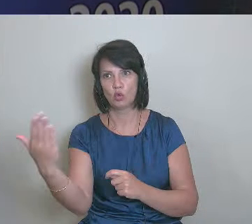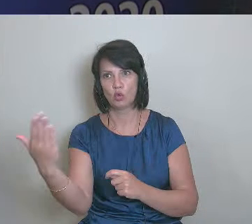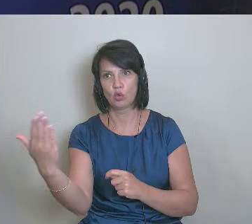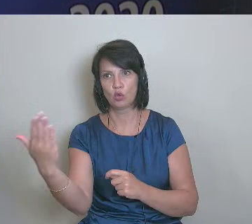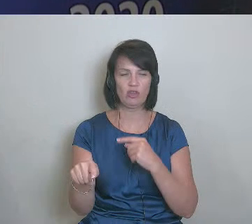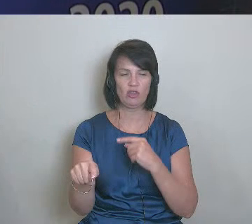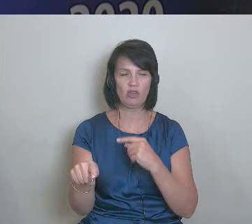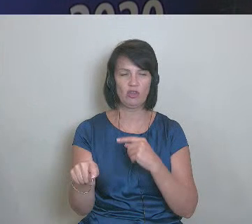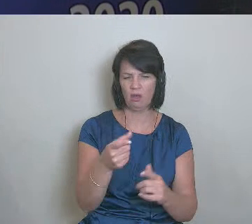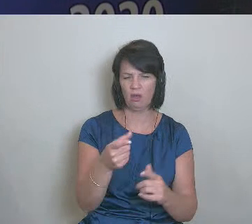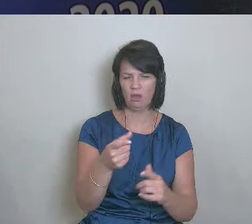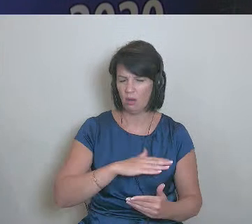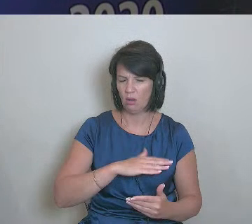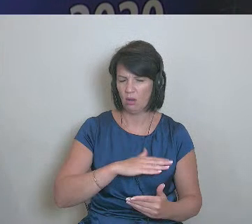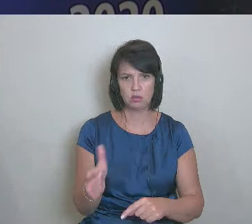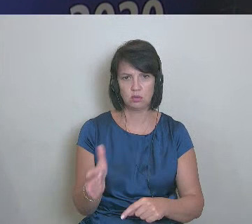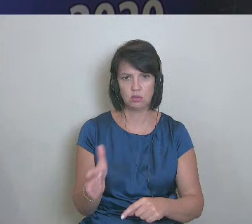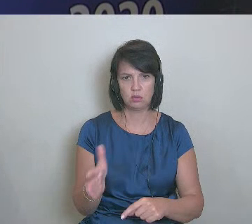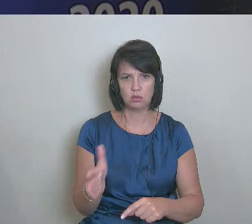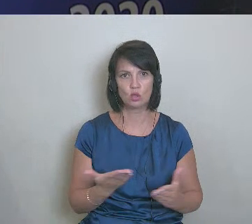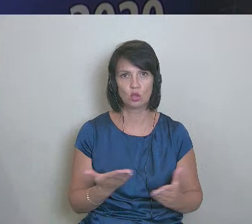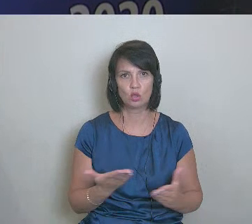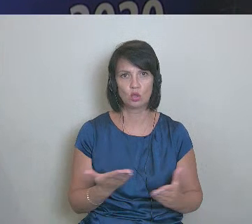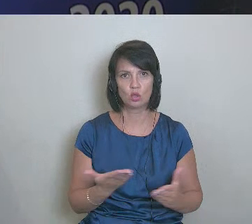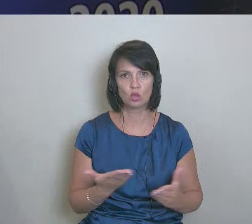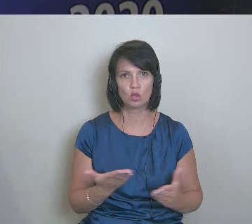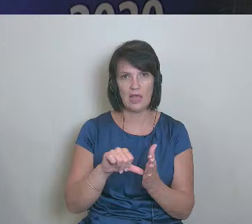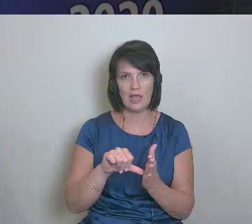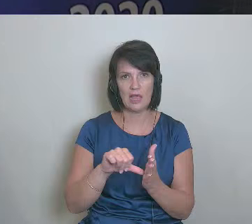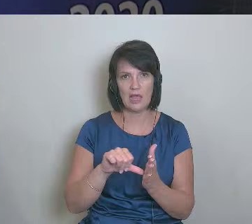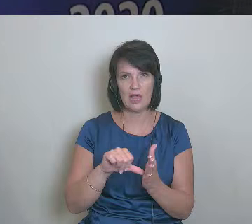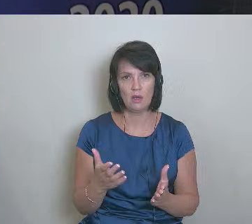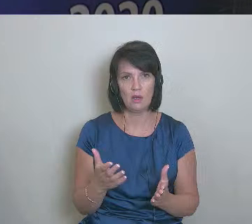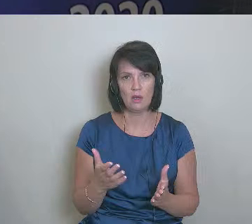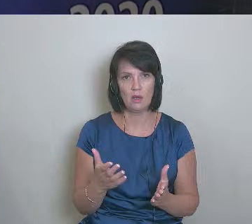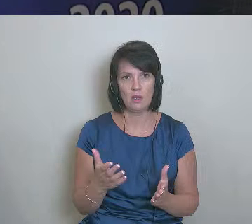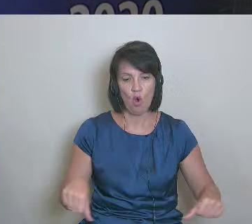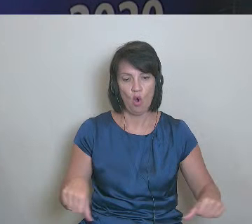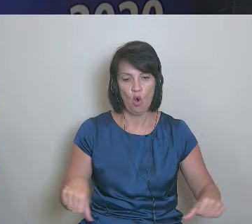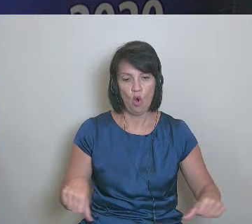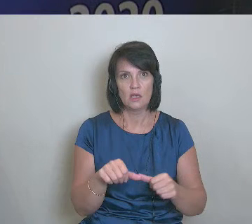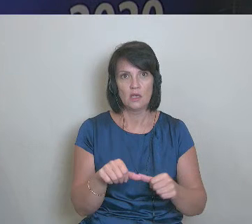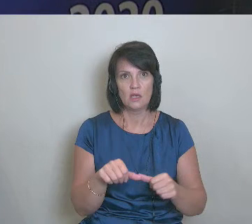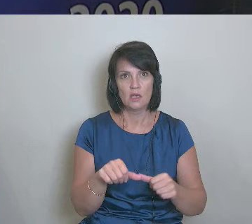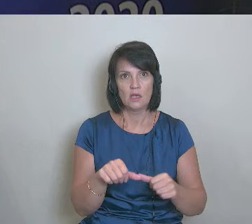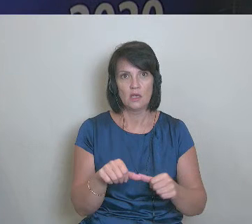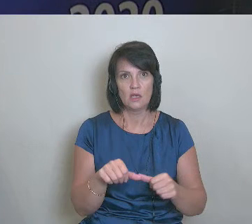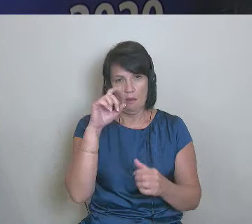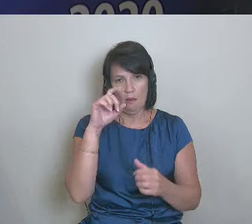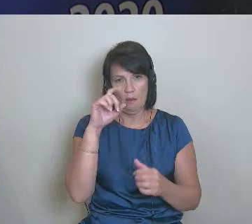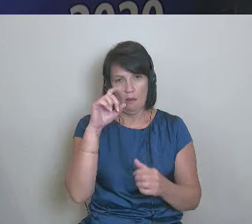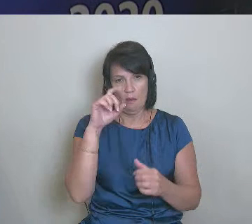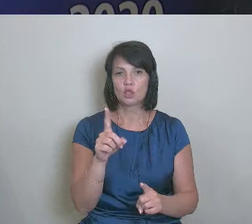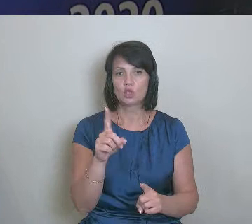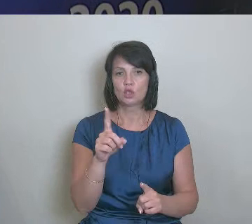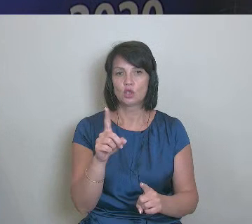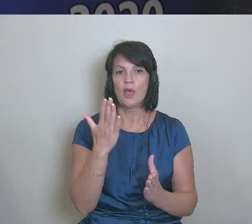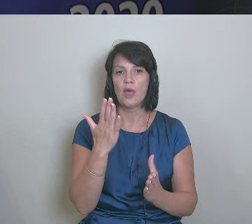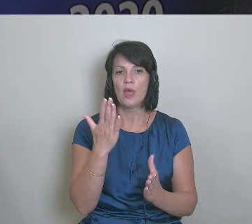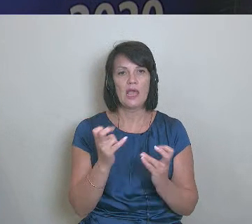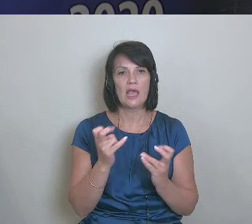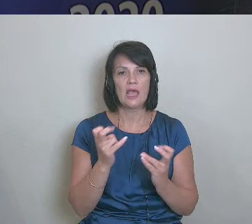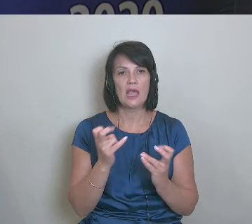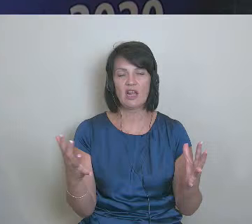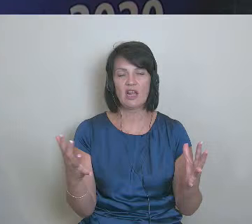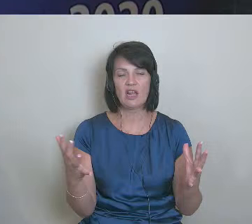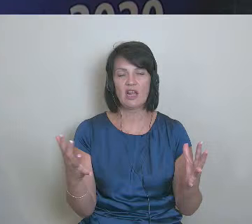not being divided, and that doesn't bring the documents to different commissions, because that makes life complicated. But you remember